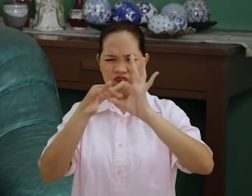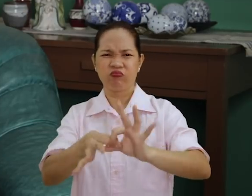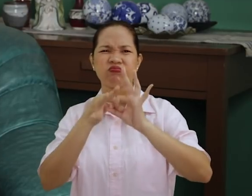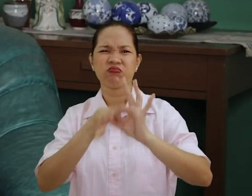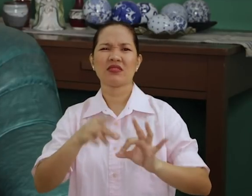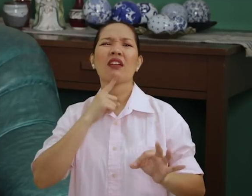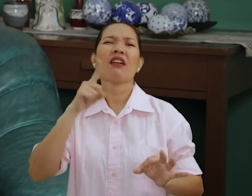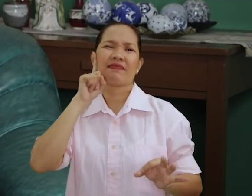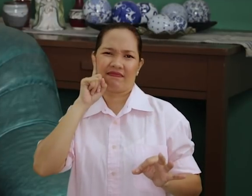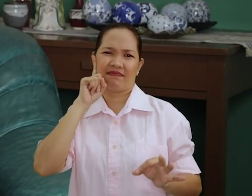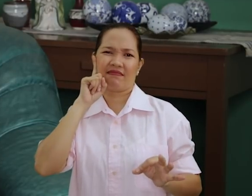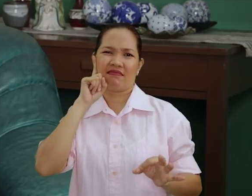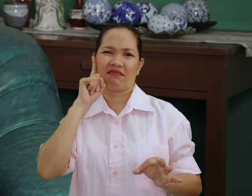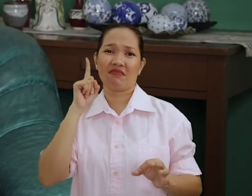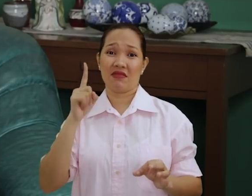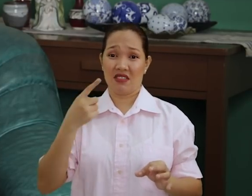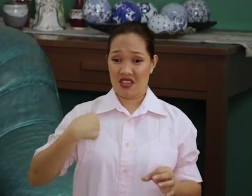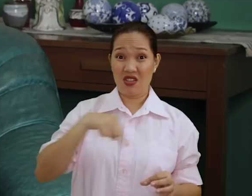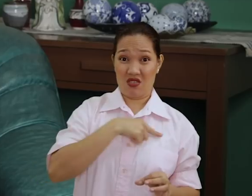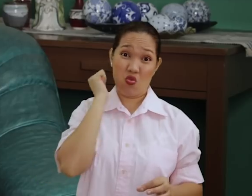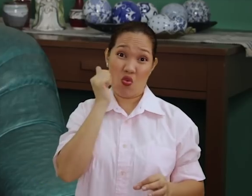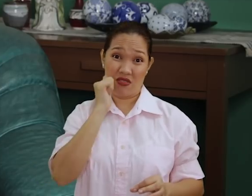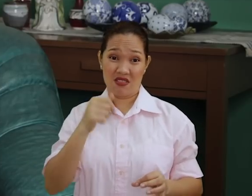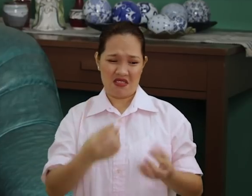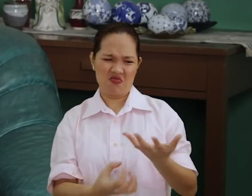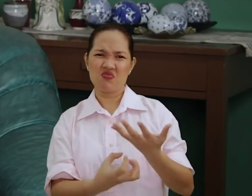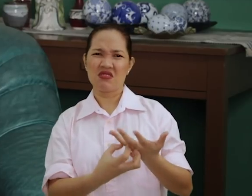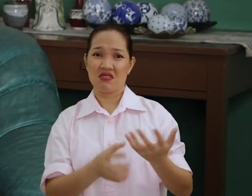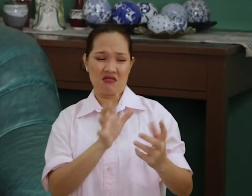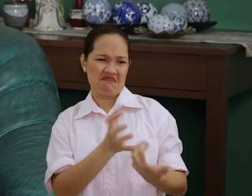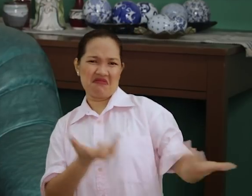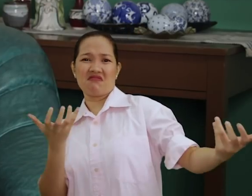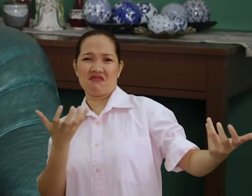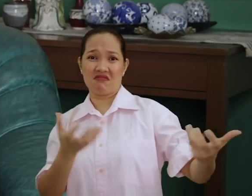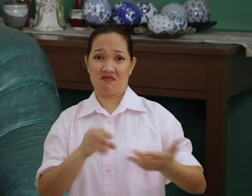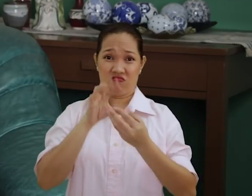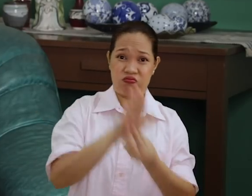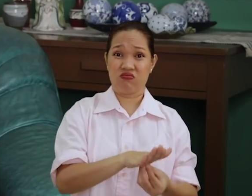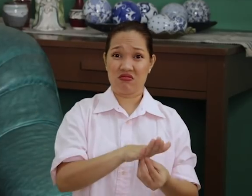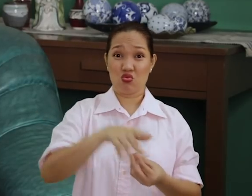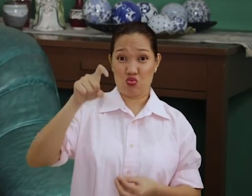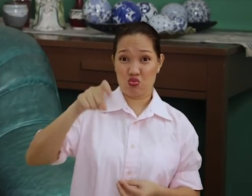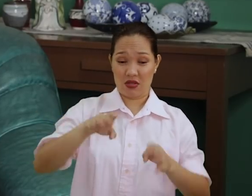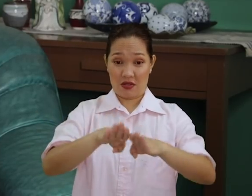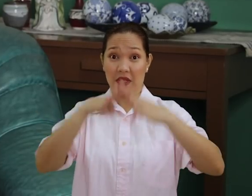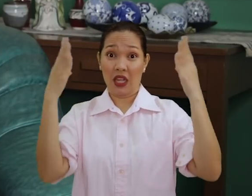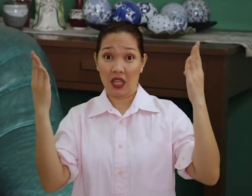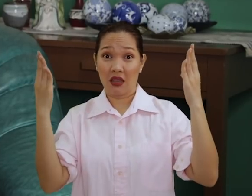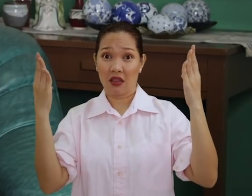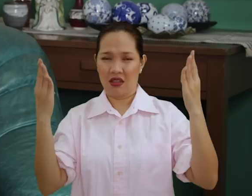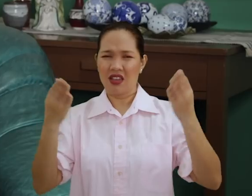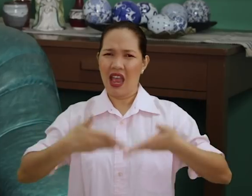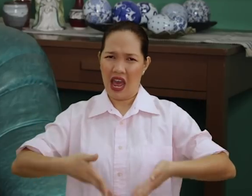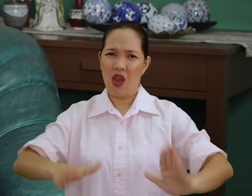them communicate and express their thoughts and feelings about this gospel, from which we denied